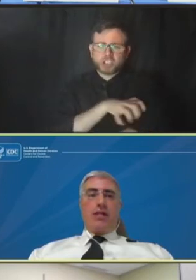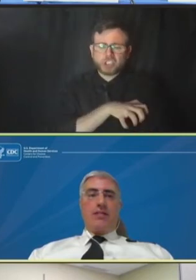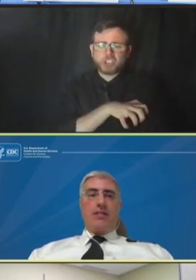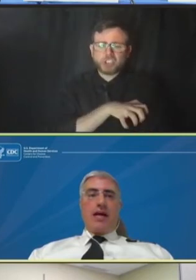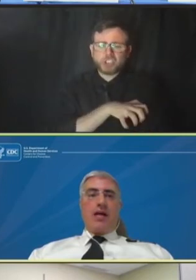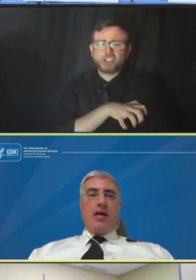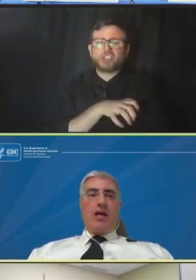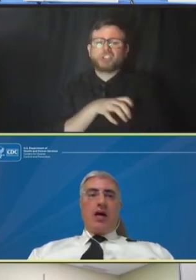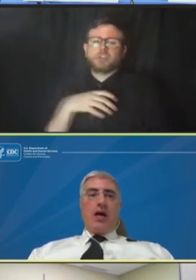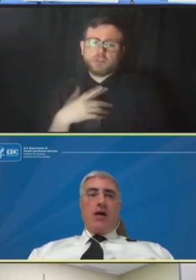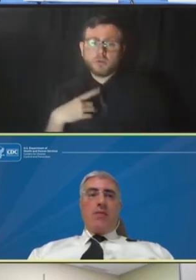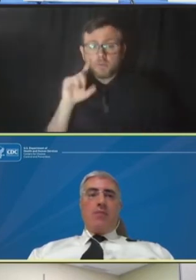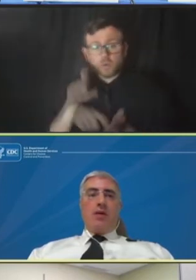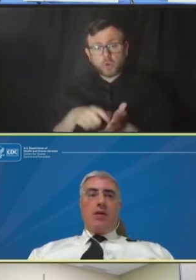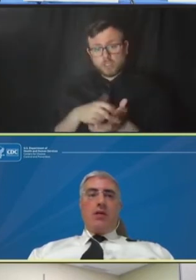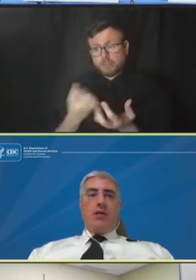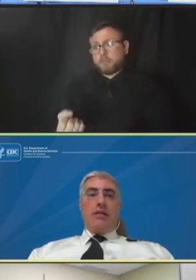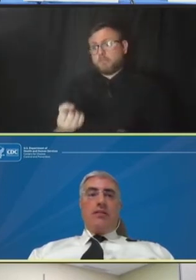outbreak is that